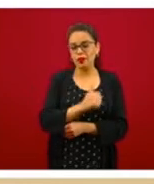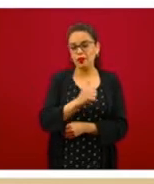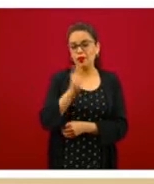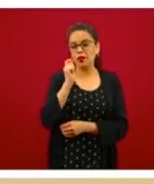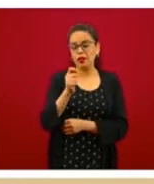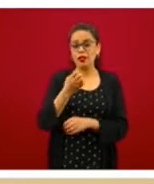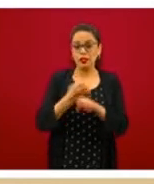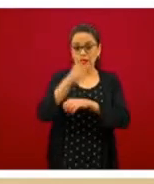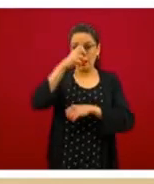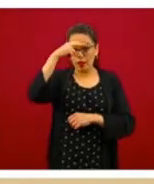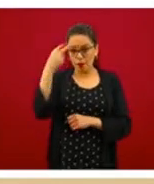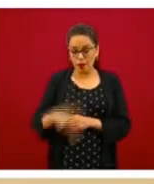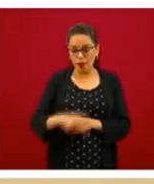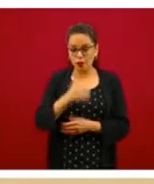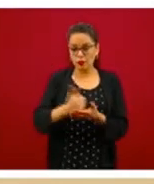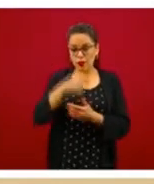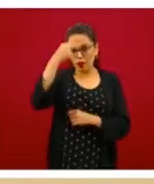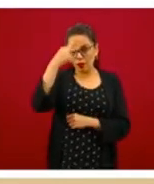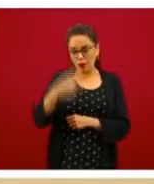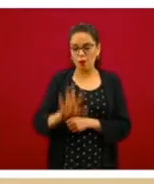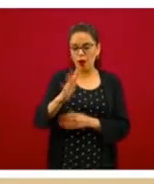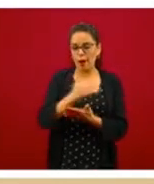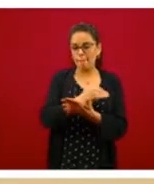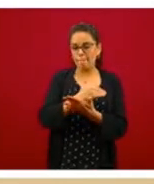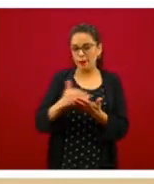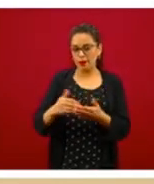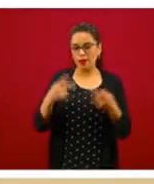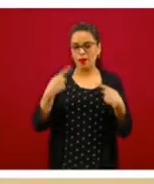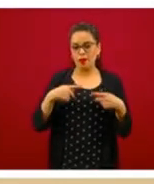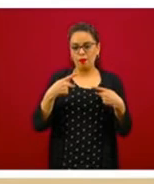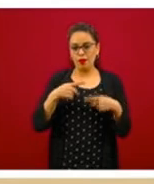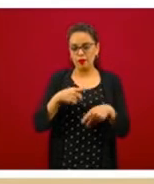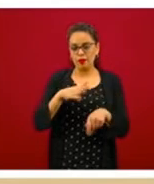out of 100,000 citizens that have